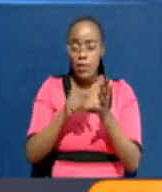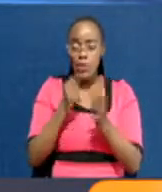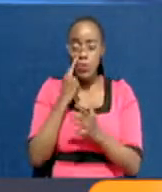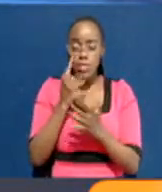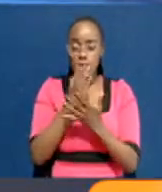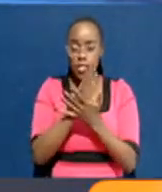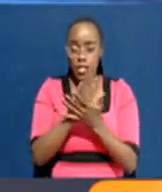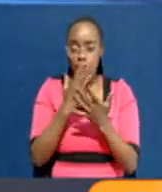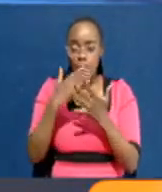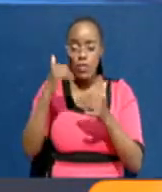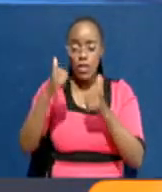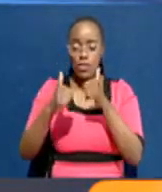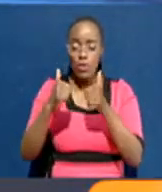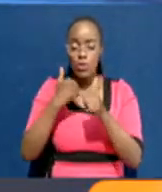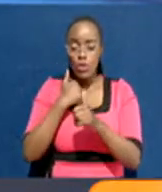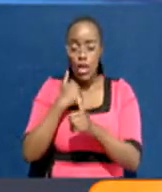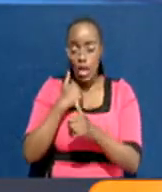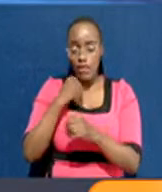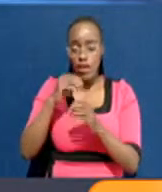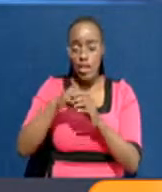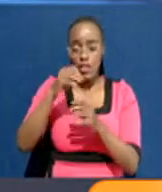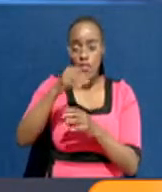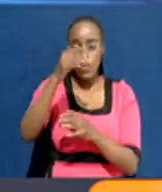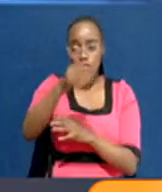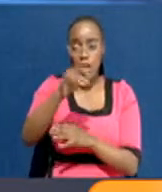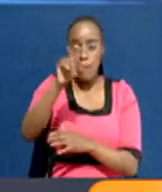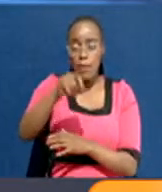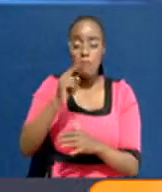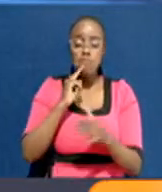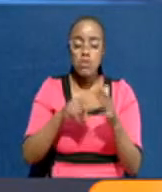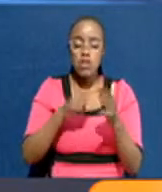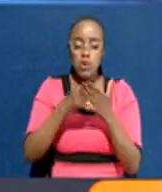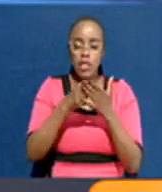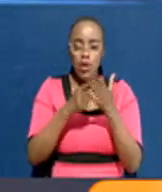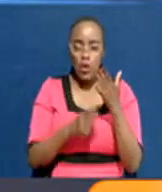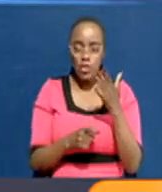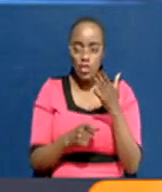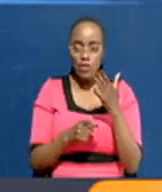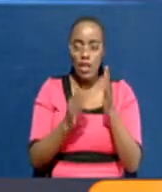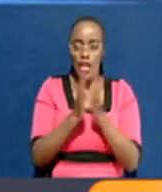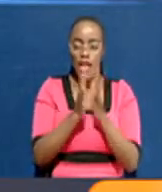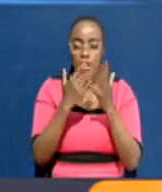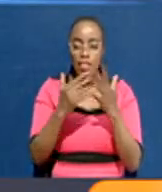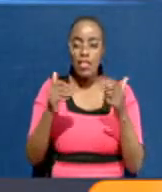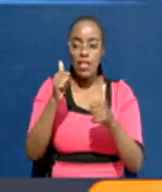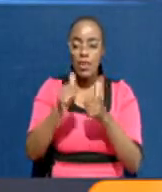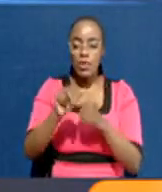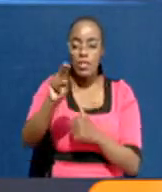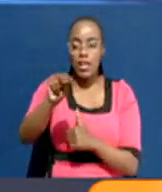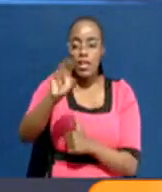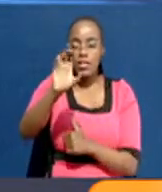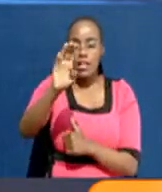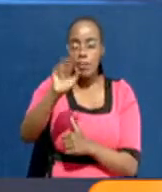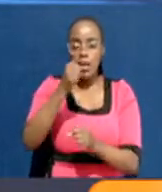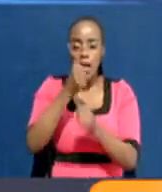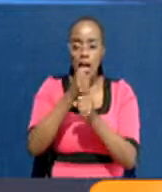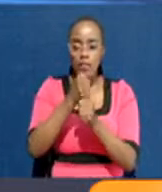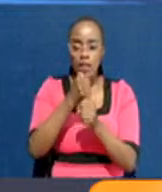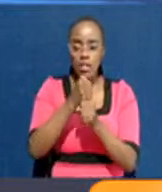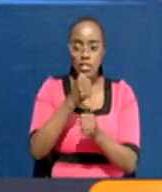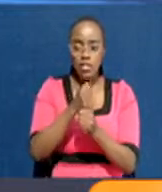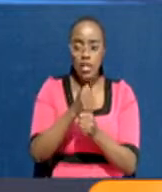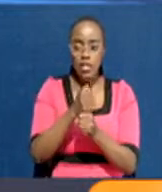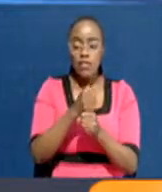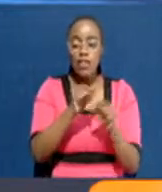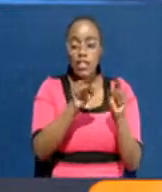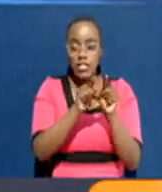some of the things that we've been for the future. And I must say, on the golf side, one of the things that NCB has started to do, mm-hmm.